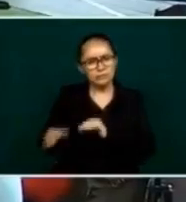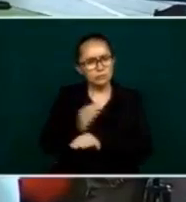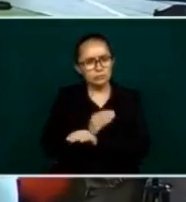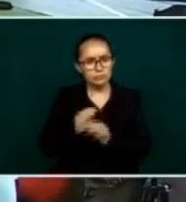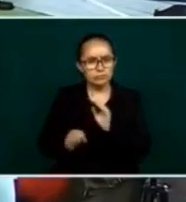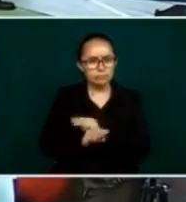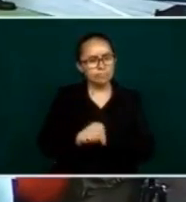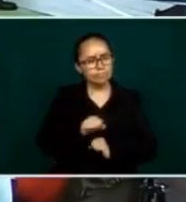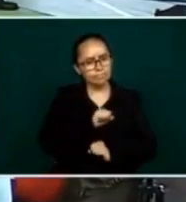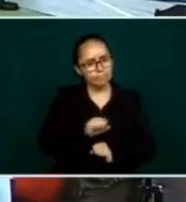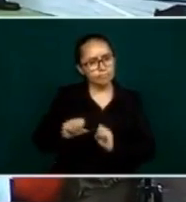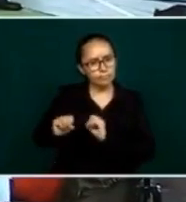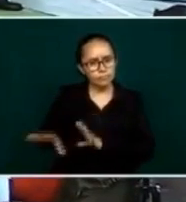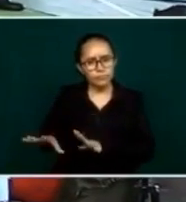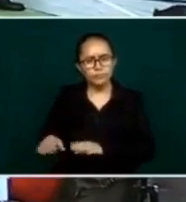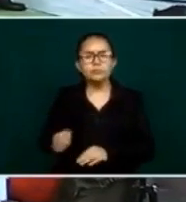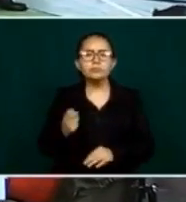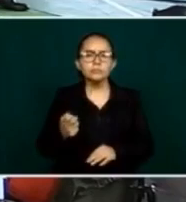proliferate,